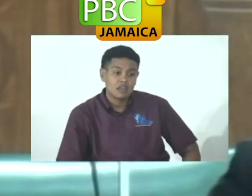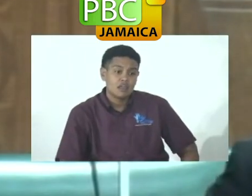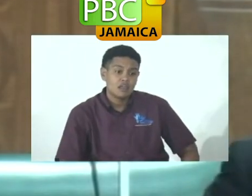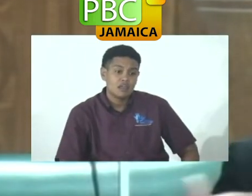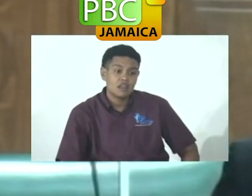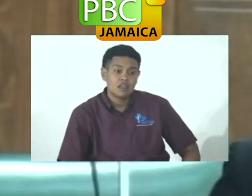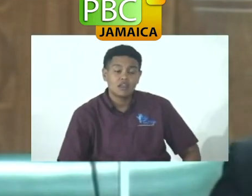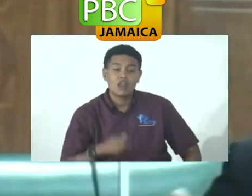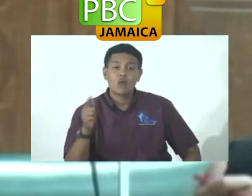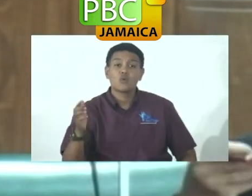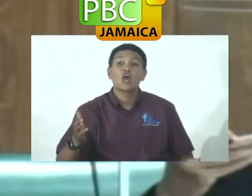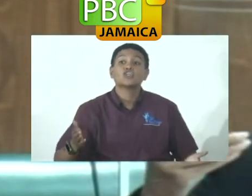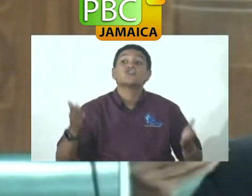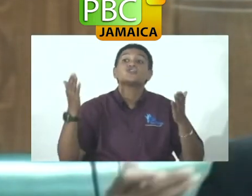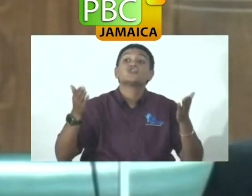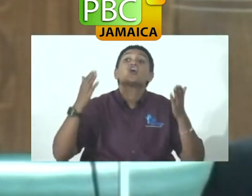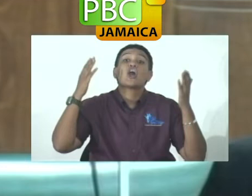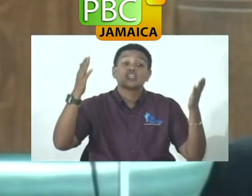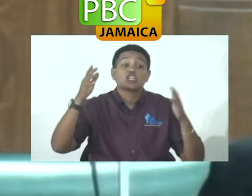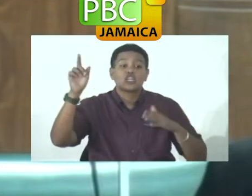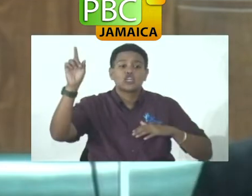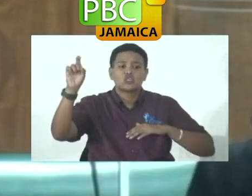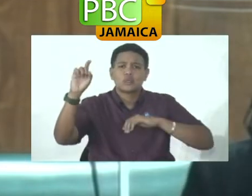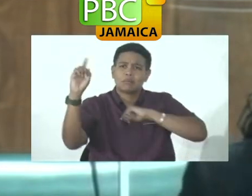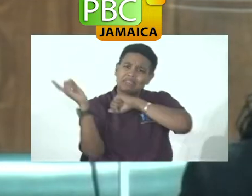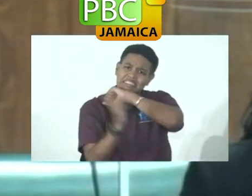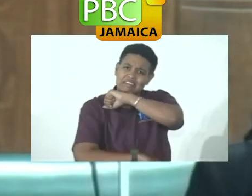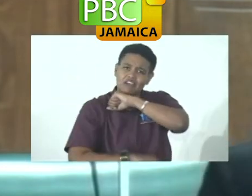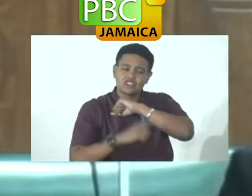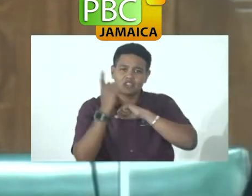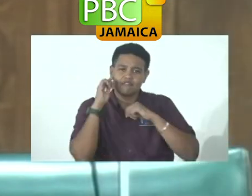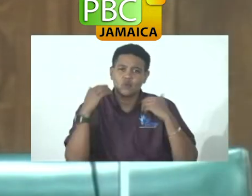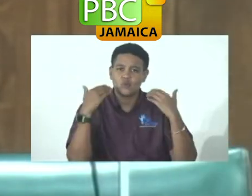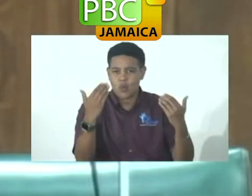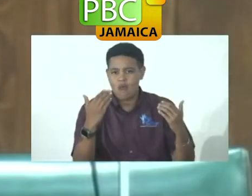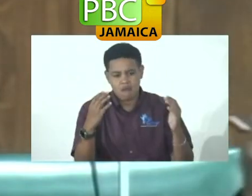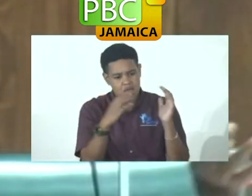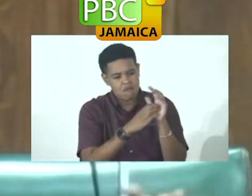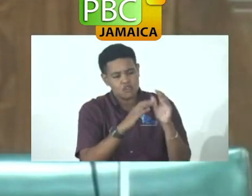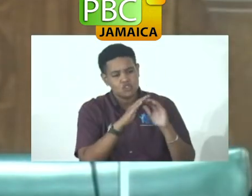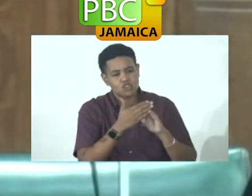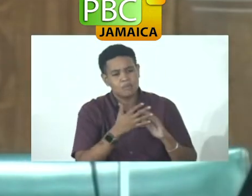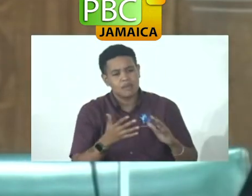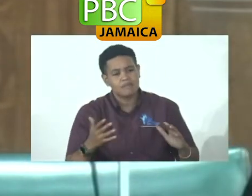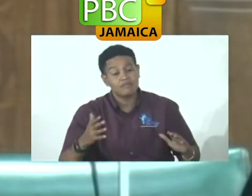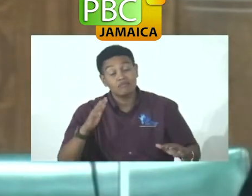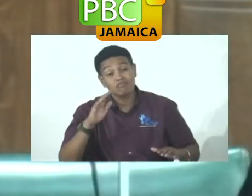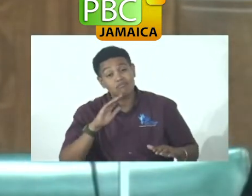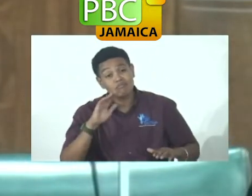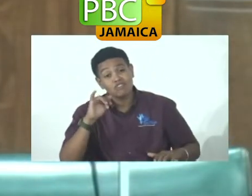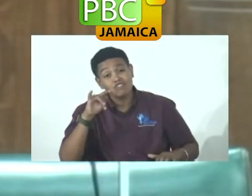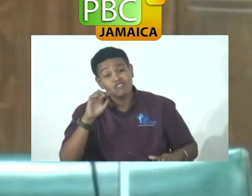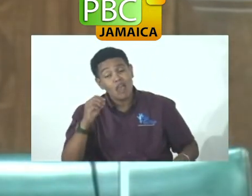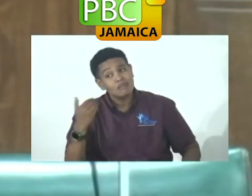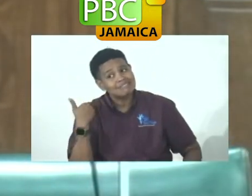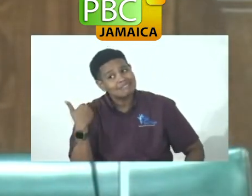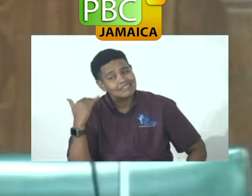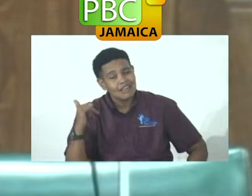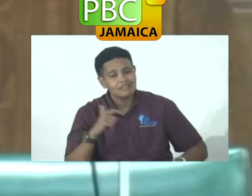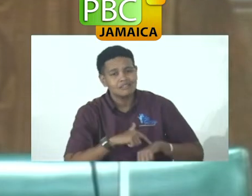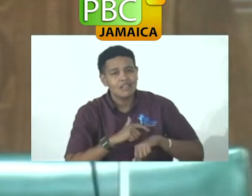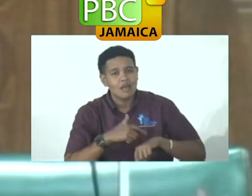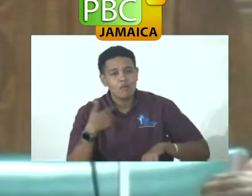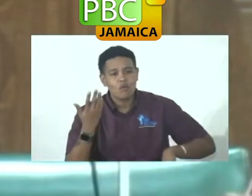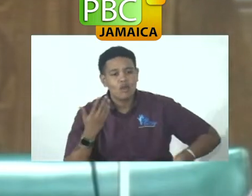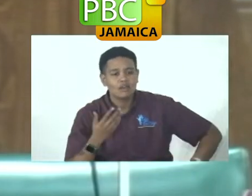There were suggestions that he ought to be sanctioned for having done this. And JIPO did point out to us at the time, though,